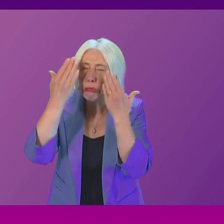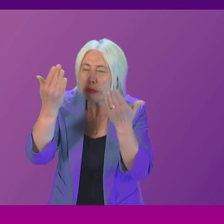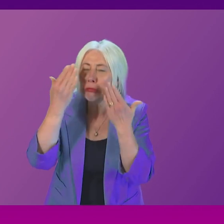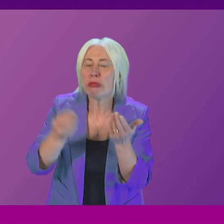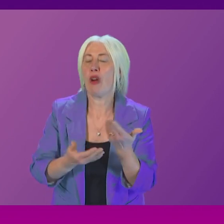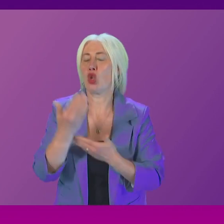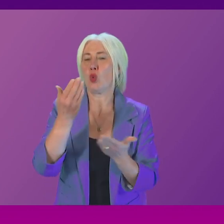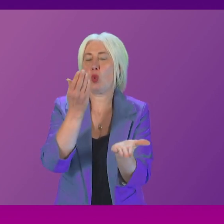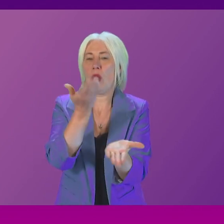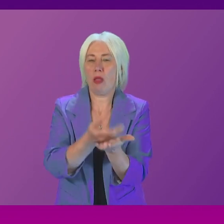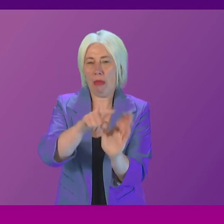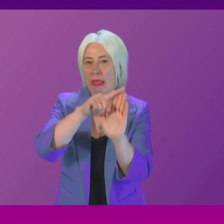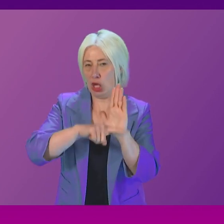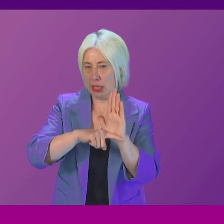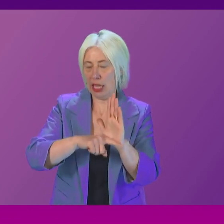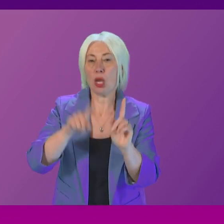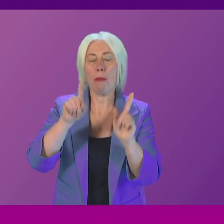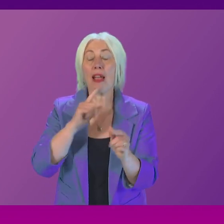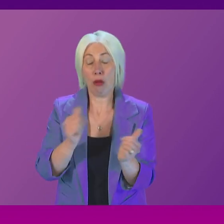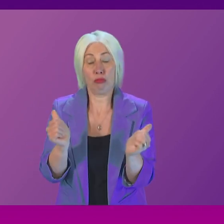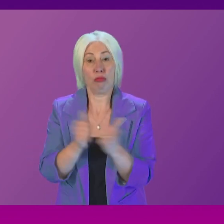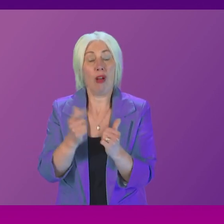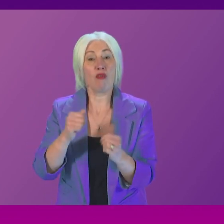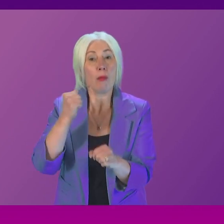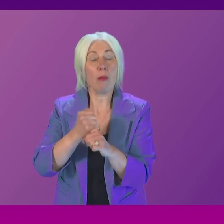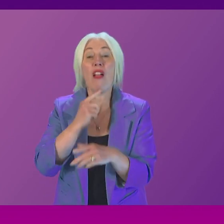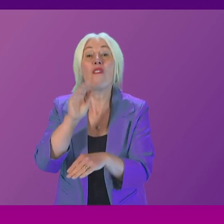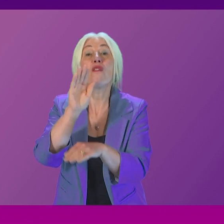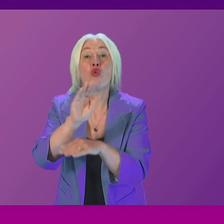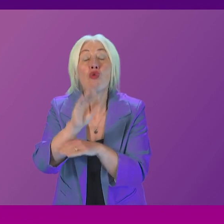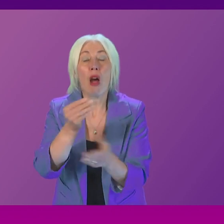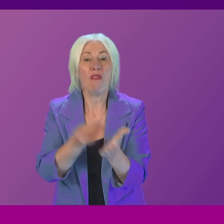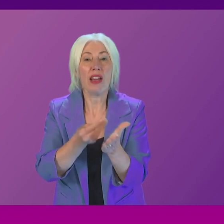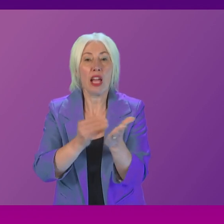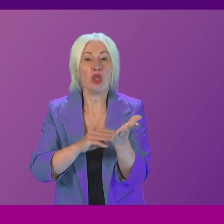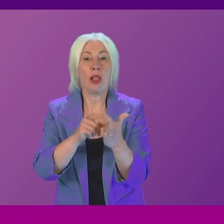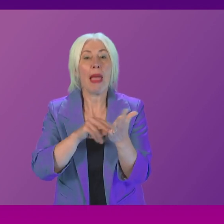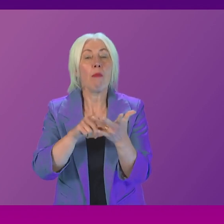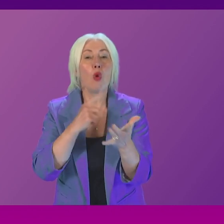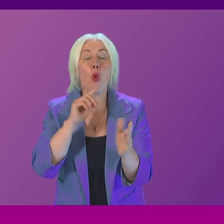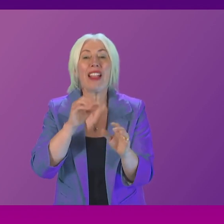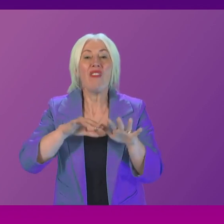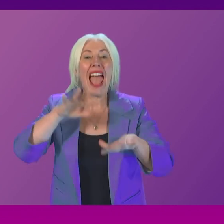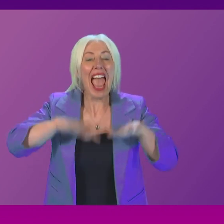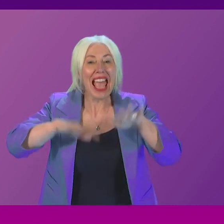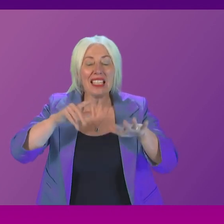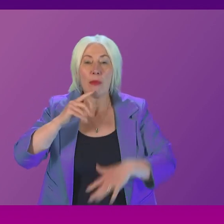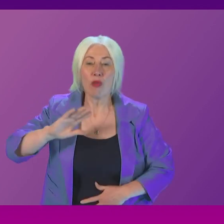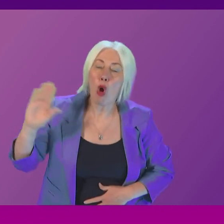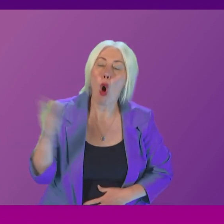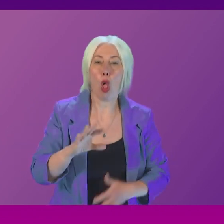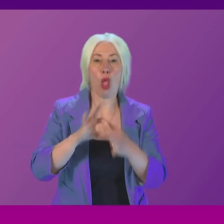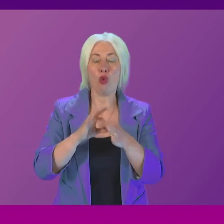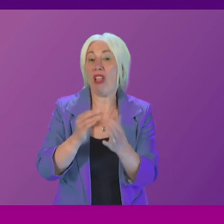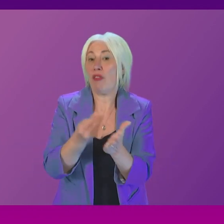legislation, but can we have some assurance from the government that future financial memorandums will at least contain estimates of all the relevant